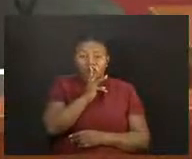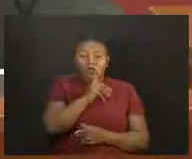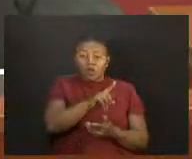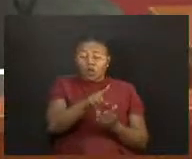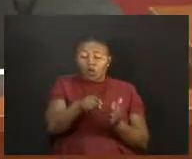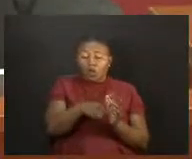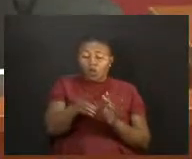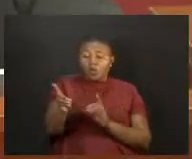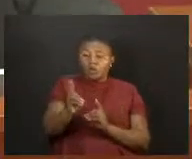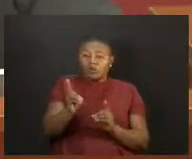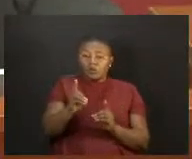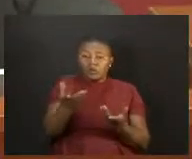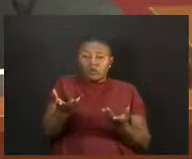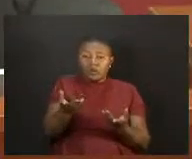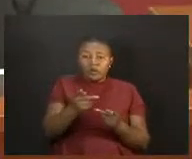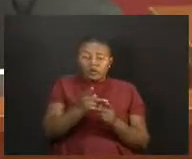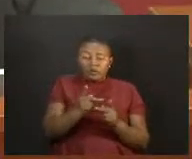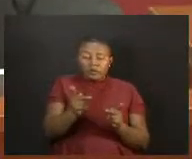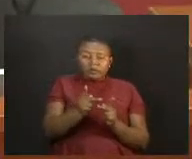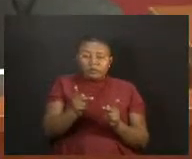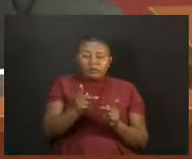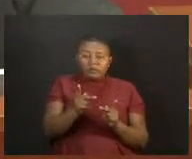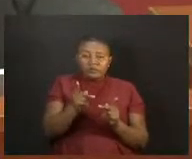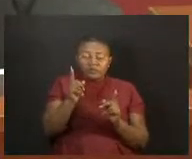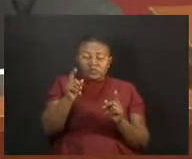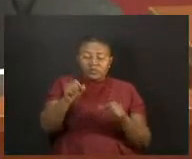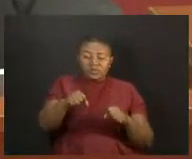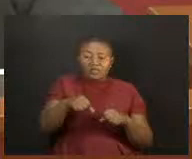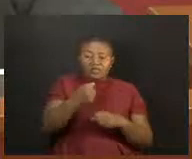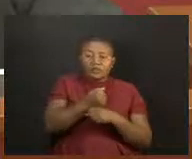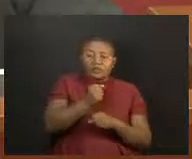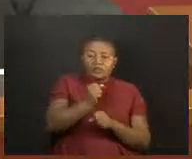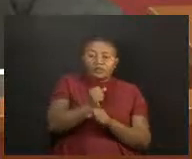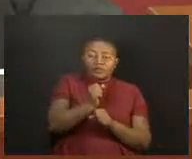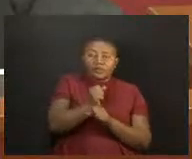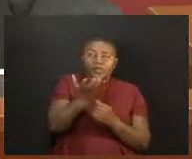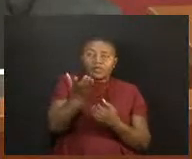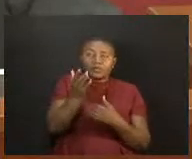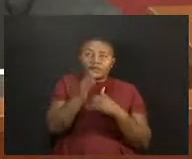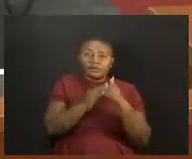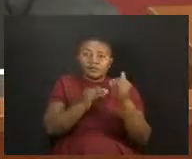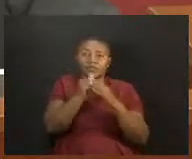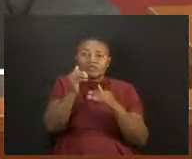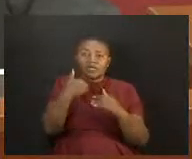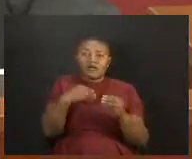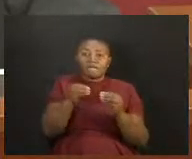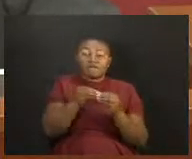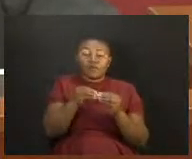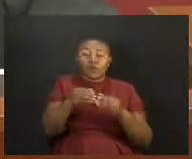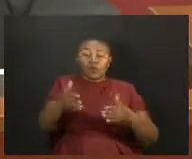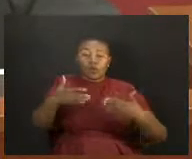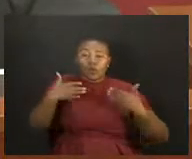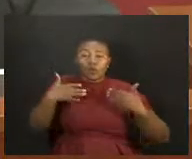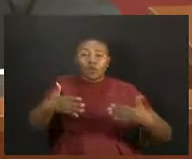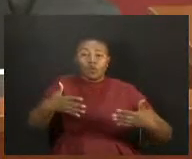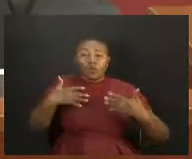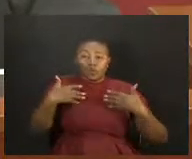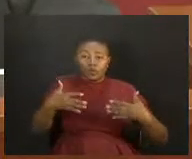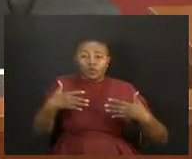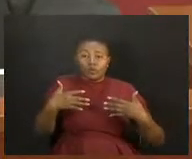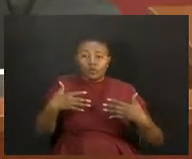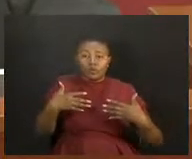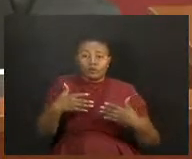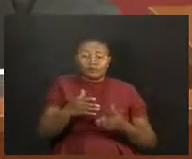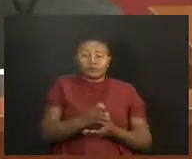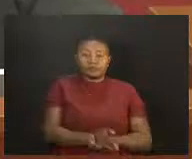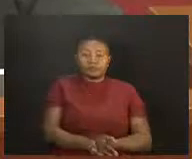in order to make the building EDGE certified. And Mr. Speaker, I can assure